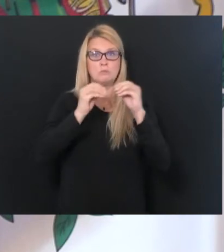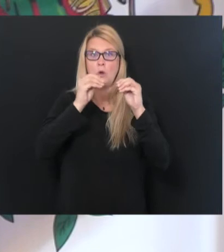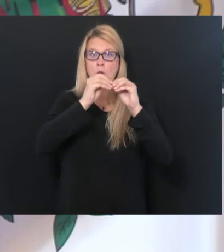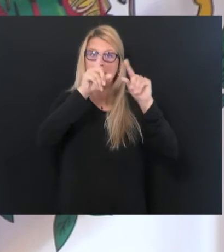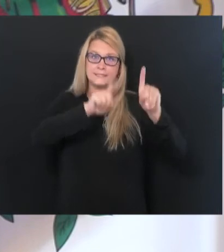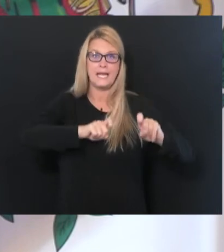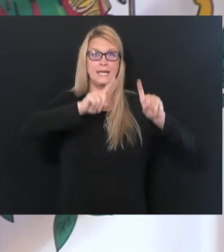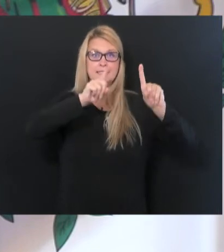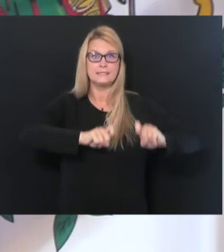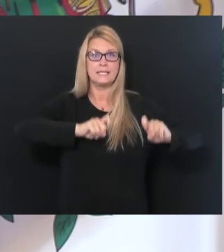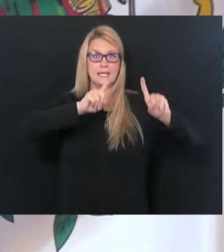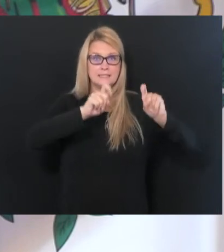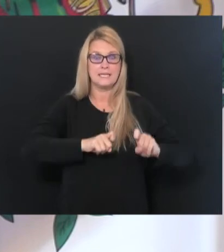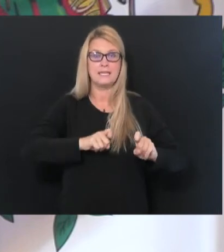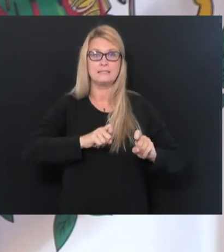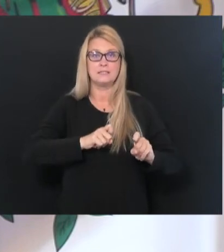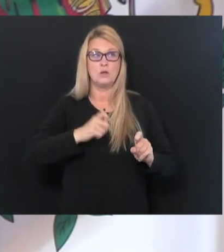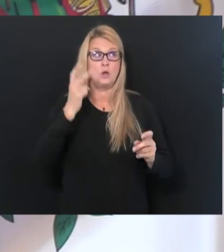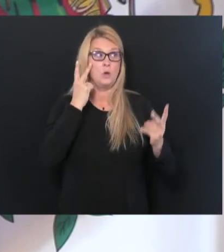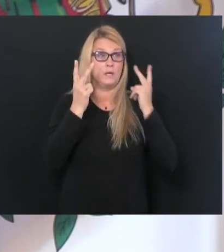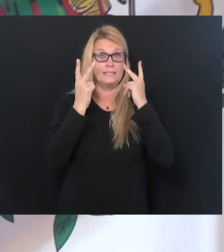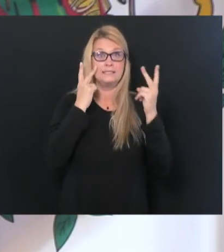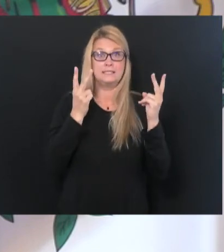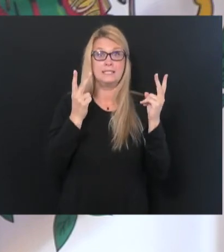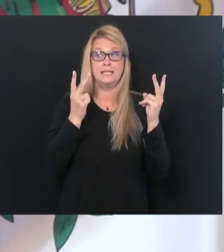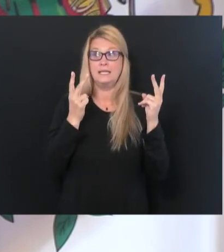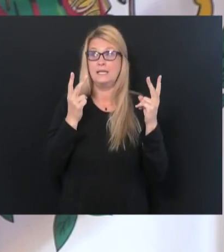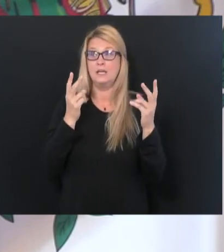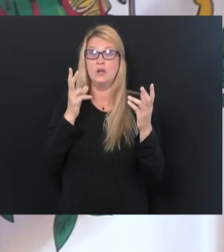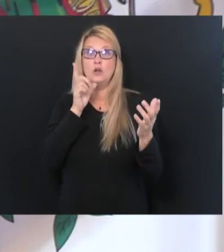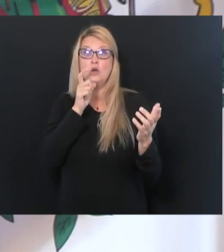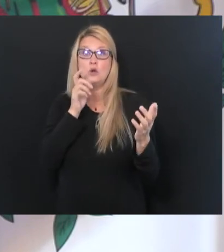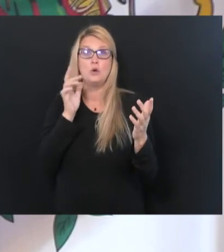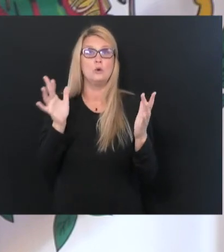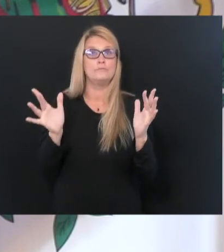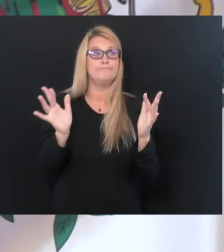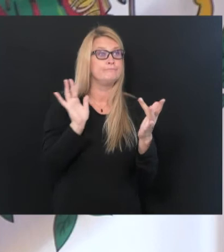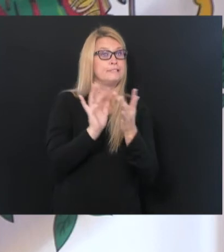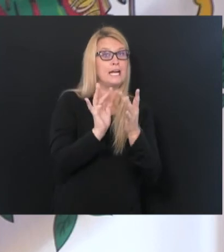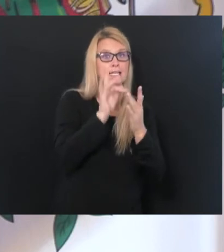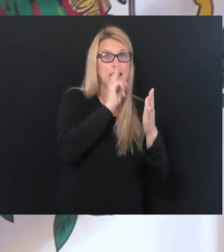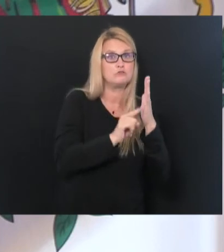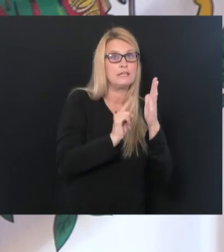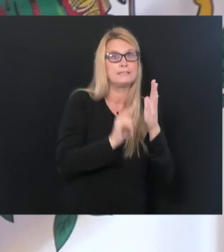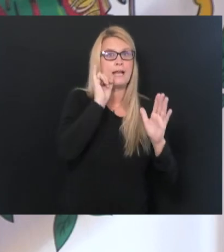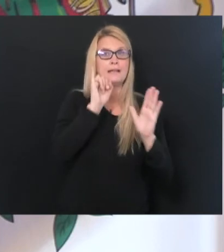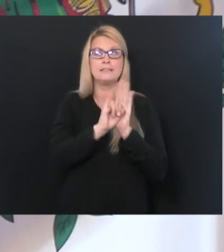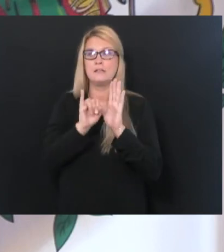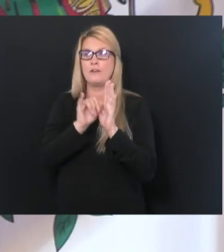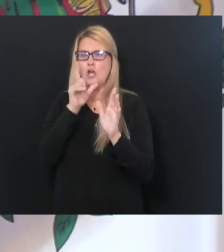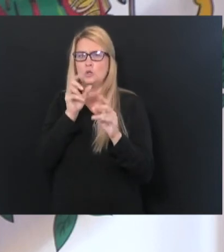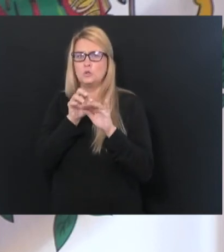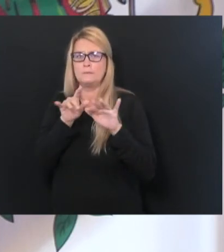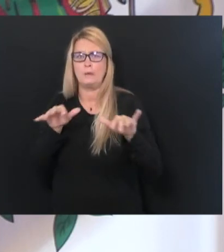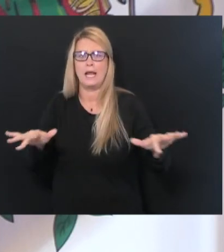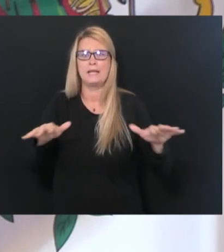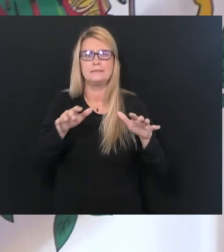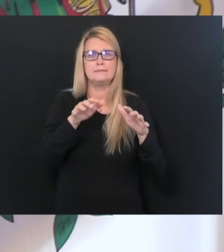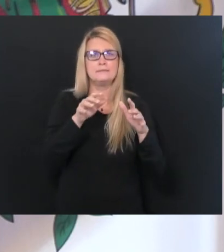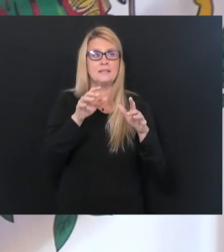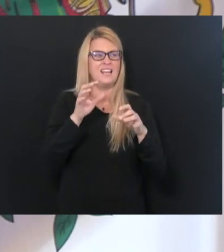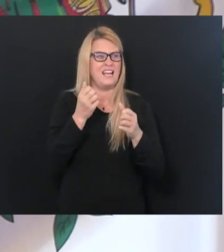and more, we'd be able to contact trace, we'd be able to identify the spreaders. That in itself would